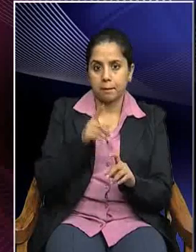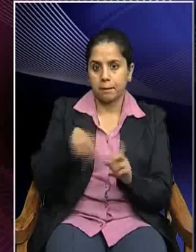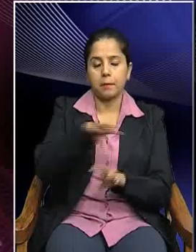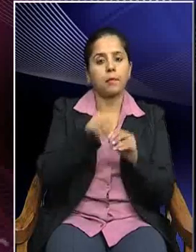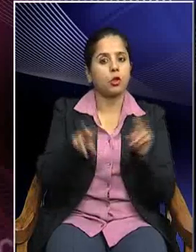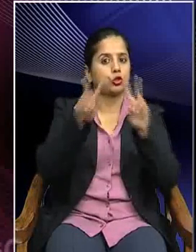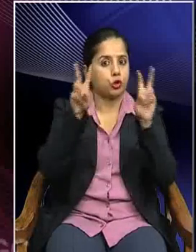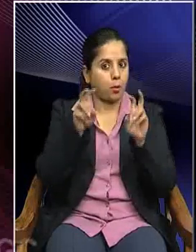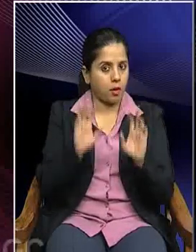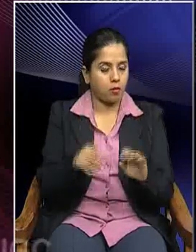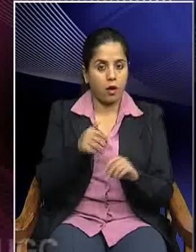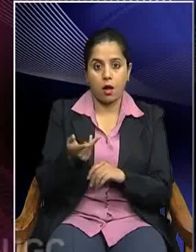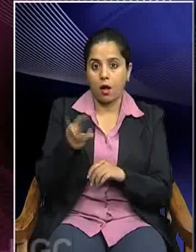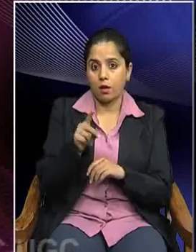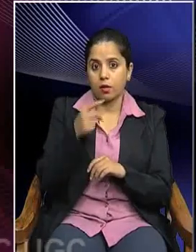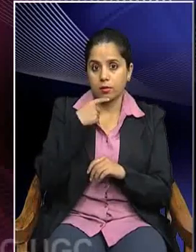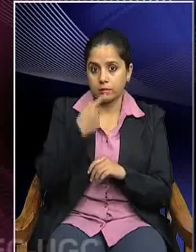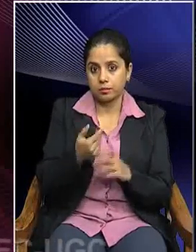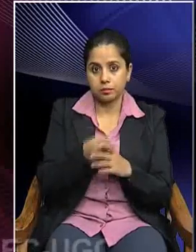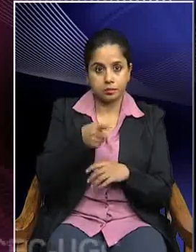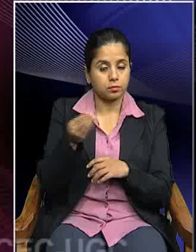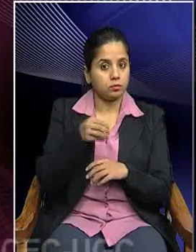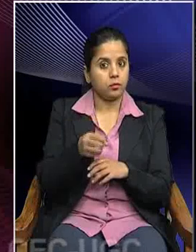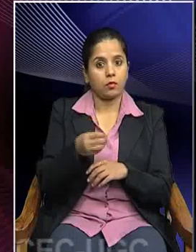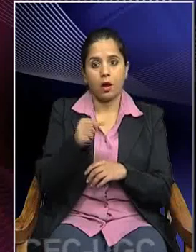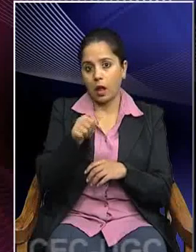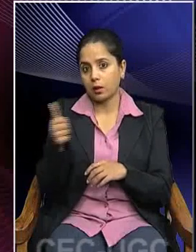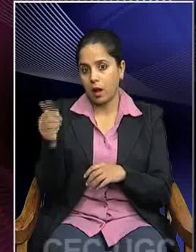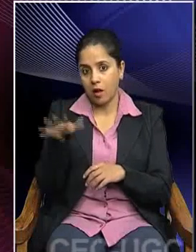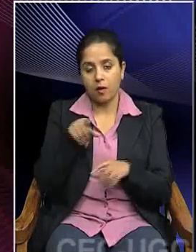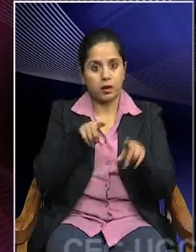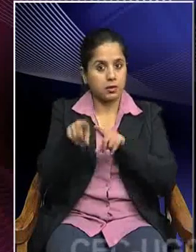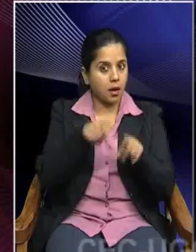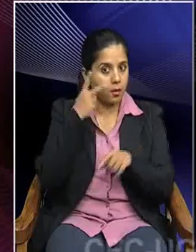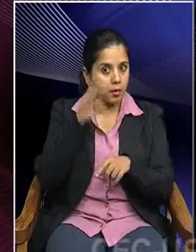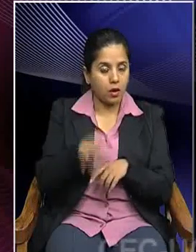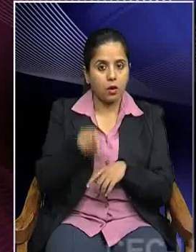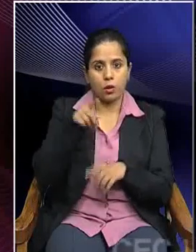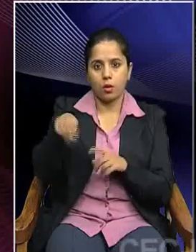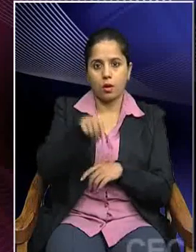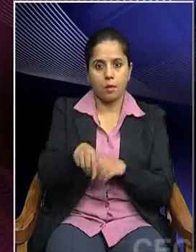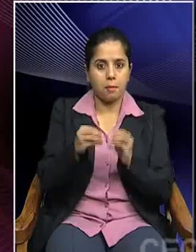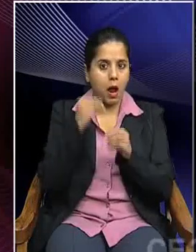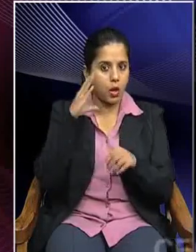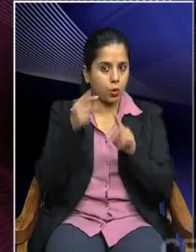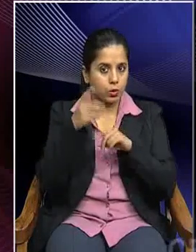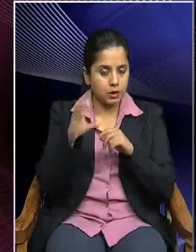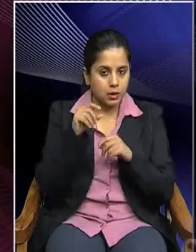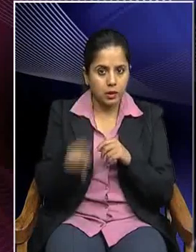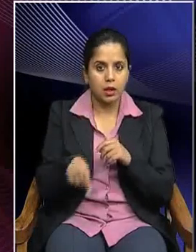themes. Then again, there are several other, for example, biotic and abiotic